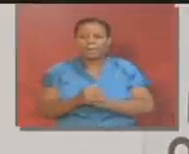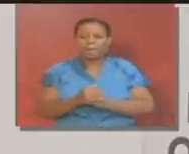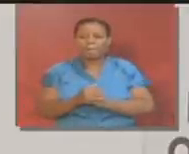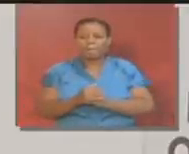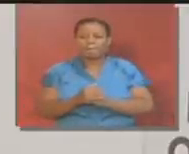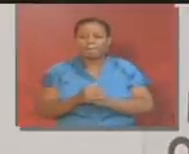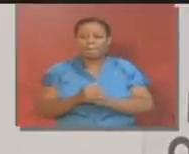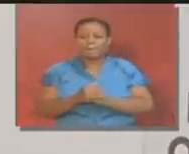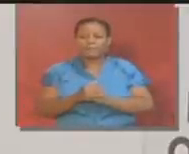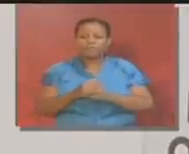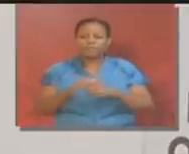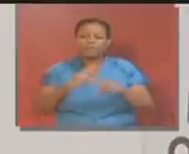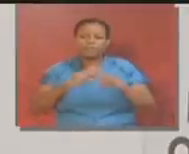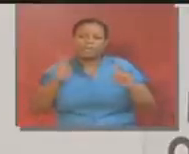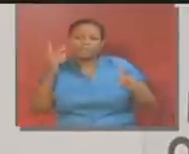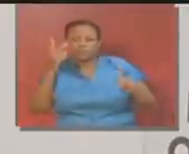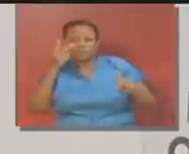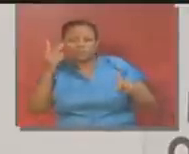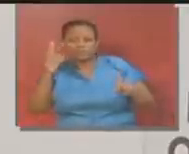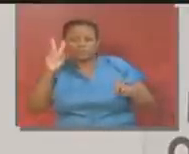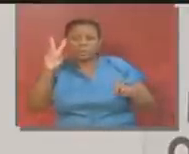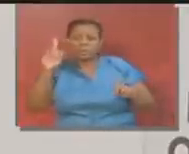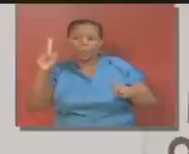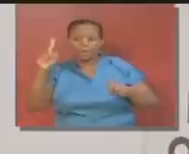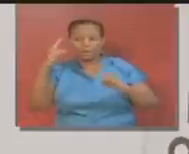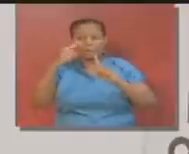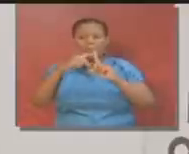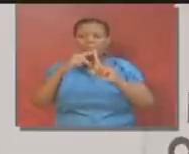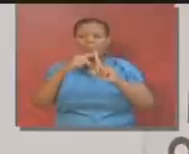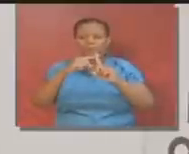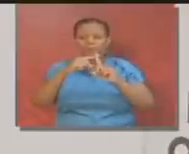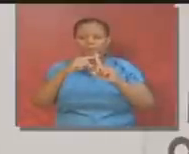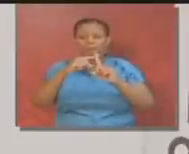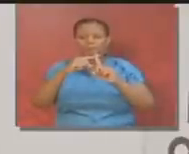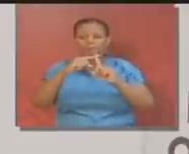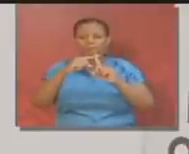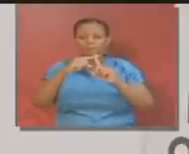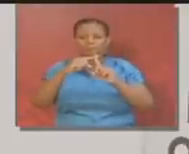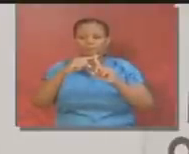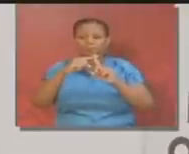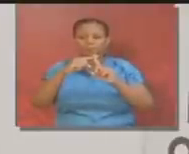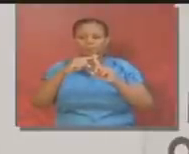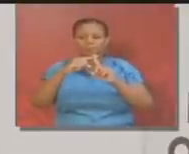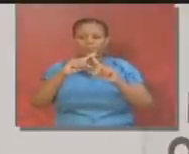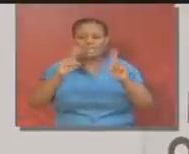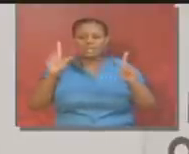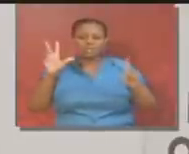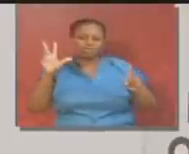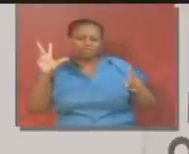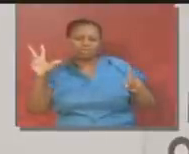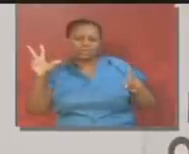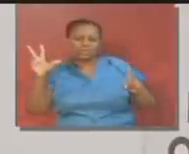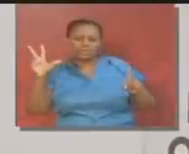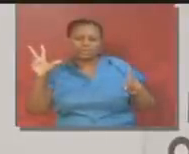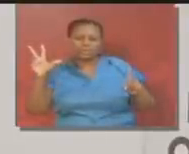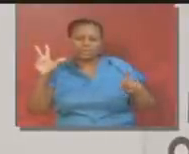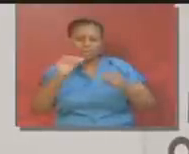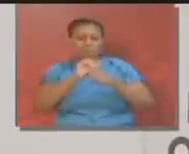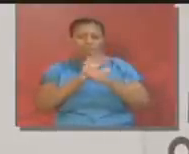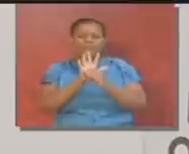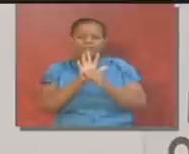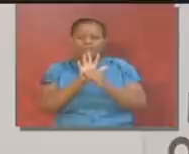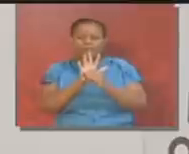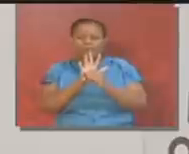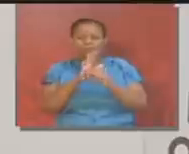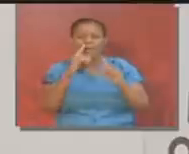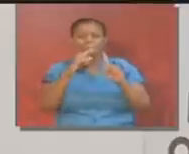21 positive. So we have, out of that list, we have 3 who were COVID PCR positive. That means the swab